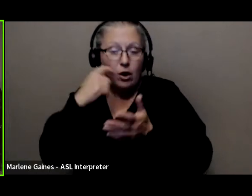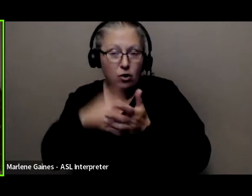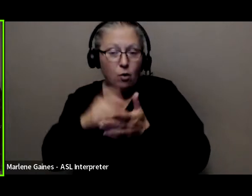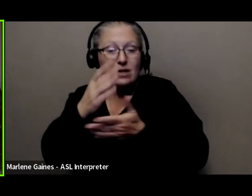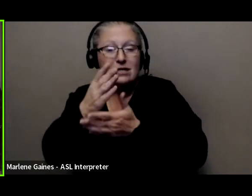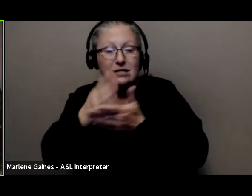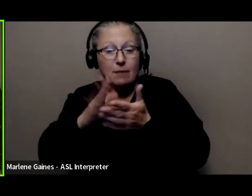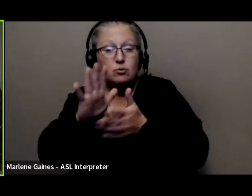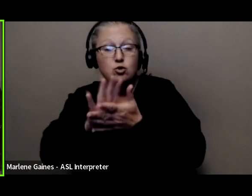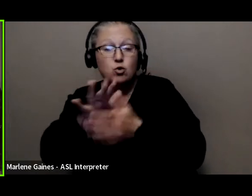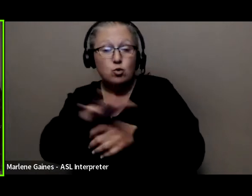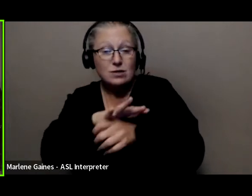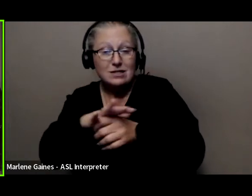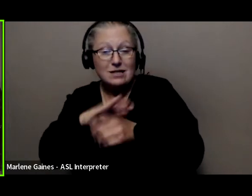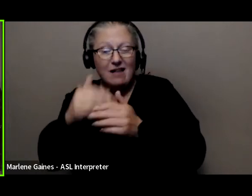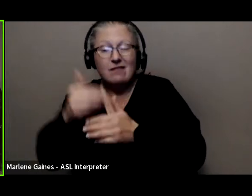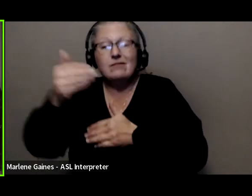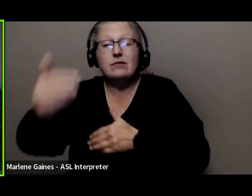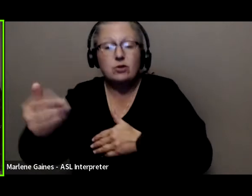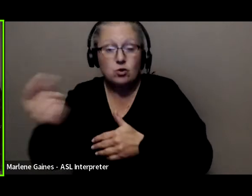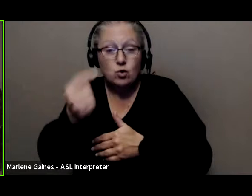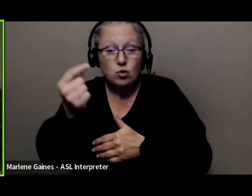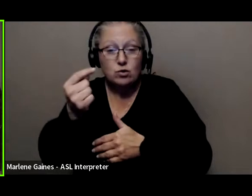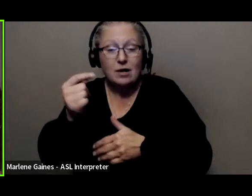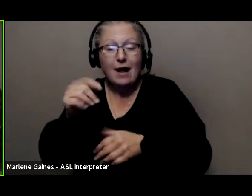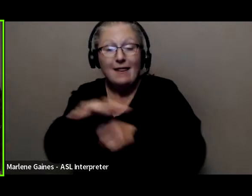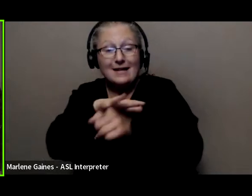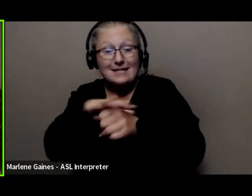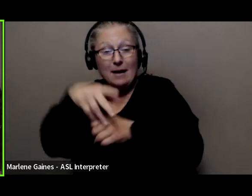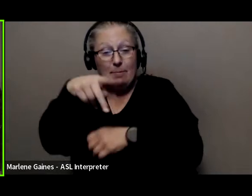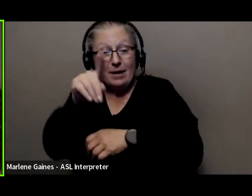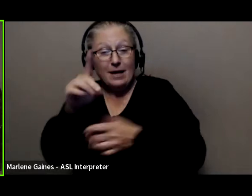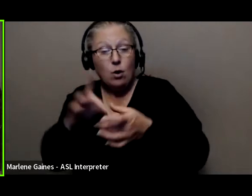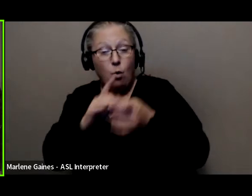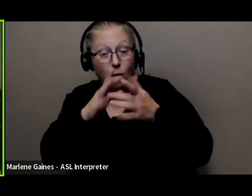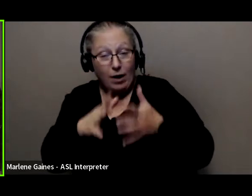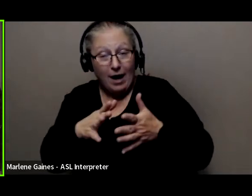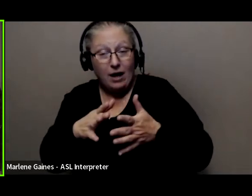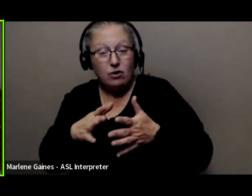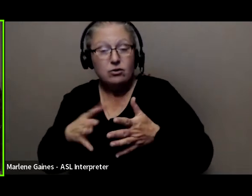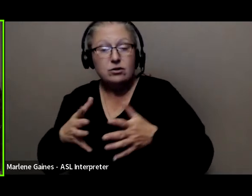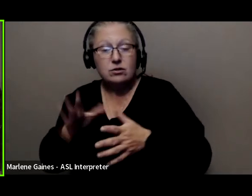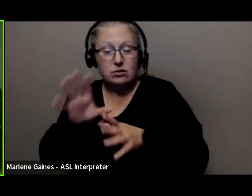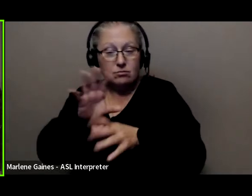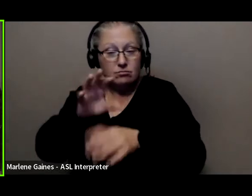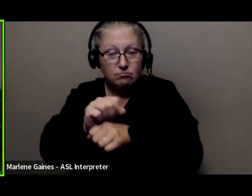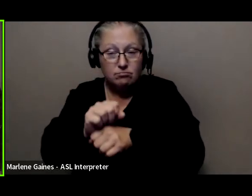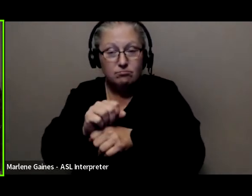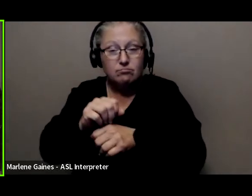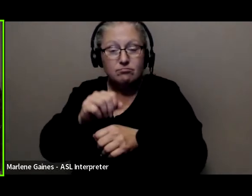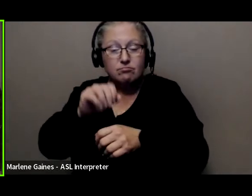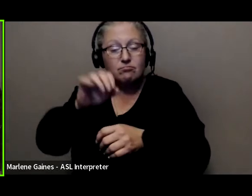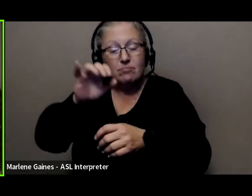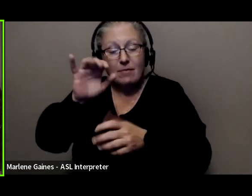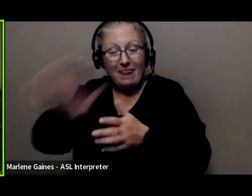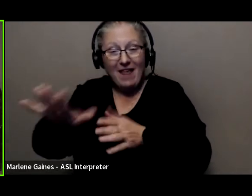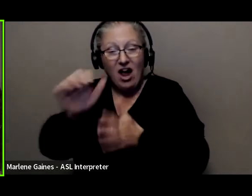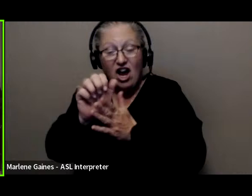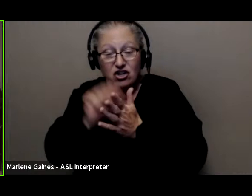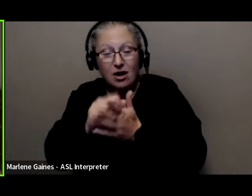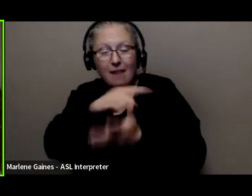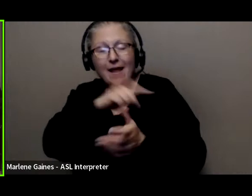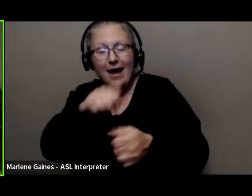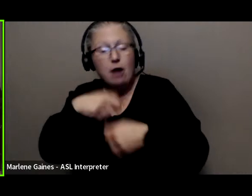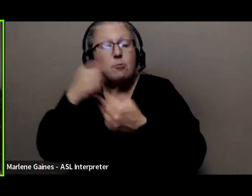couple of the school sites on the following Tuesday is some of the site PD coordinators went ahead and embedded that time in their agendas. So they provided some of